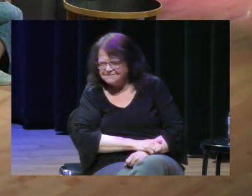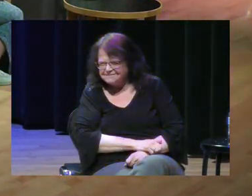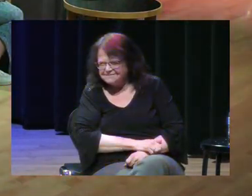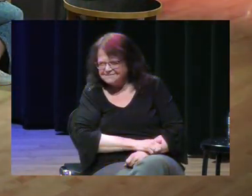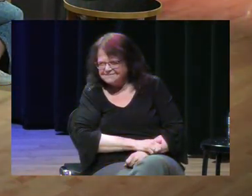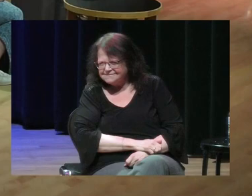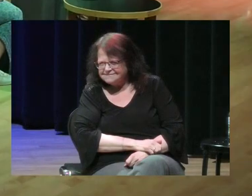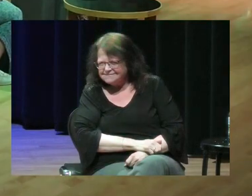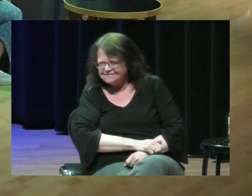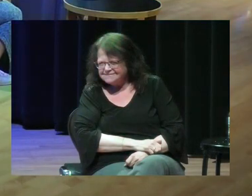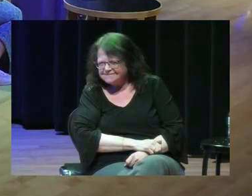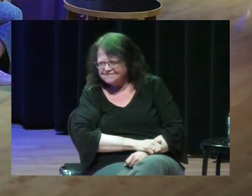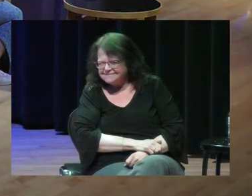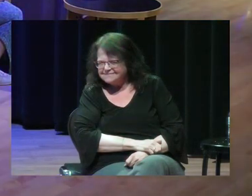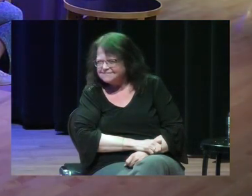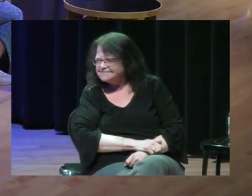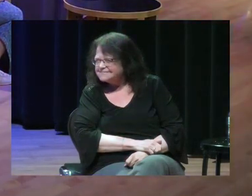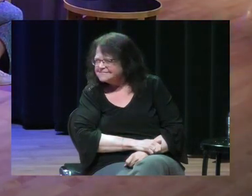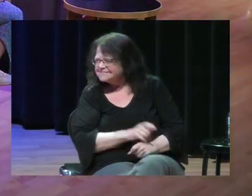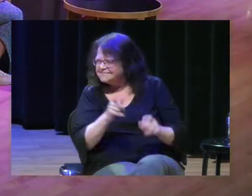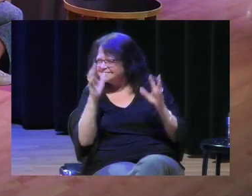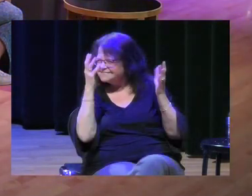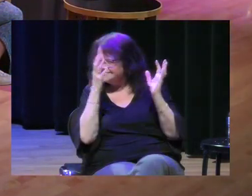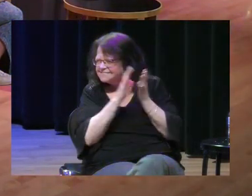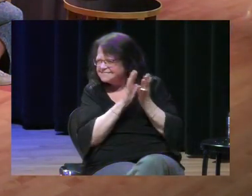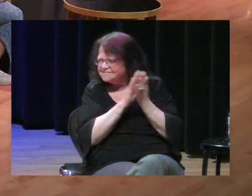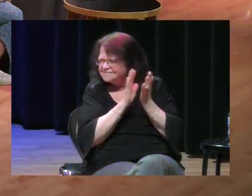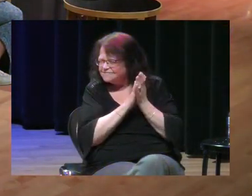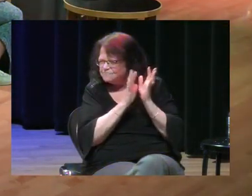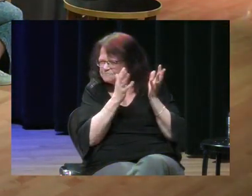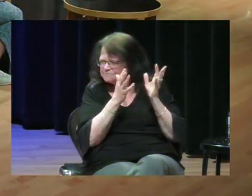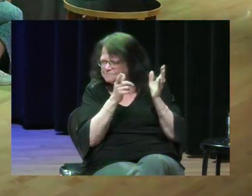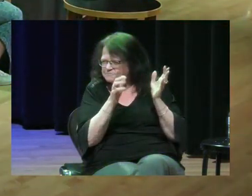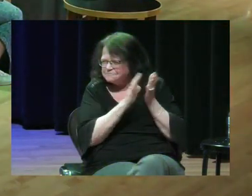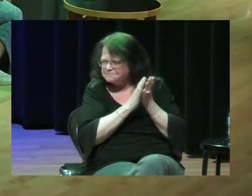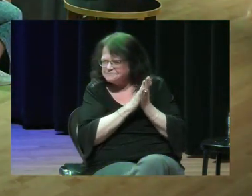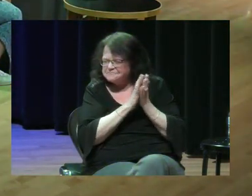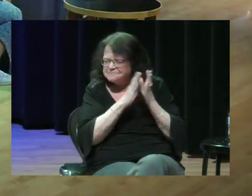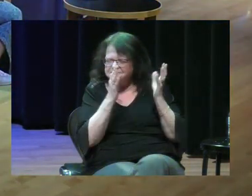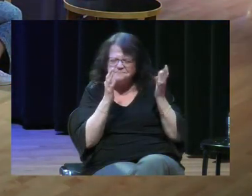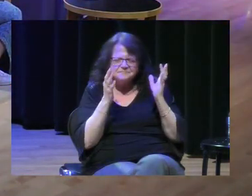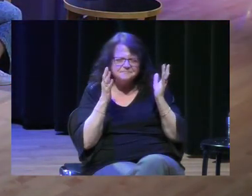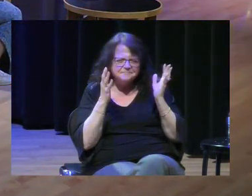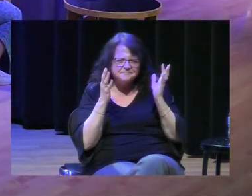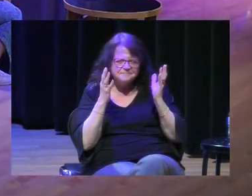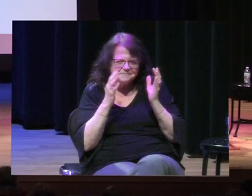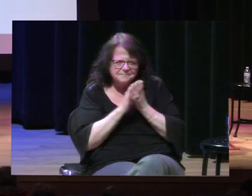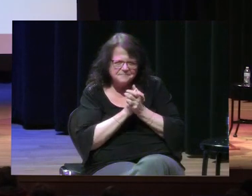Thank you.